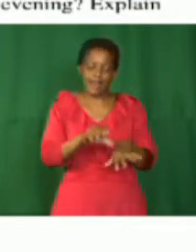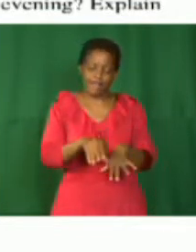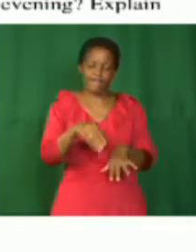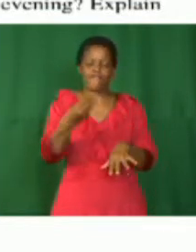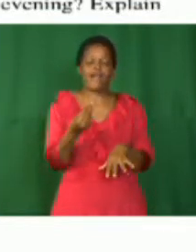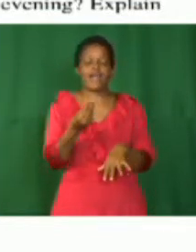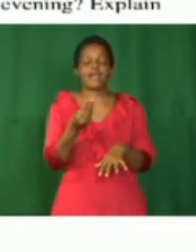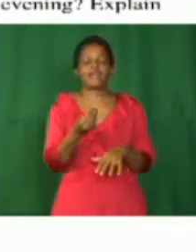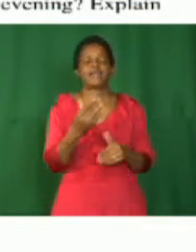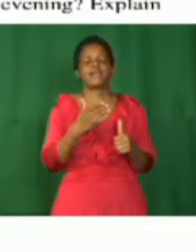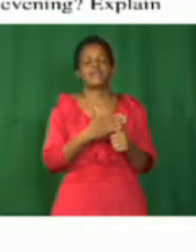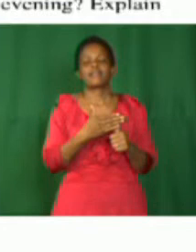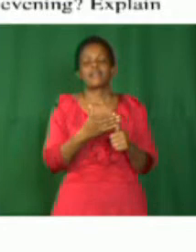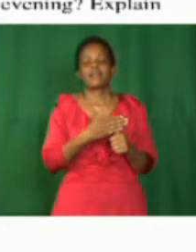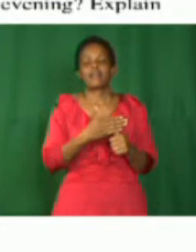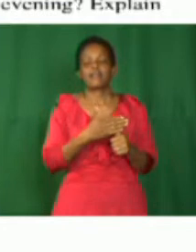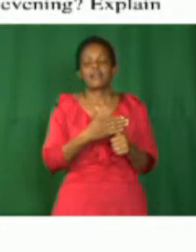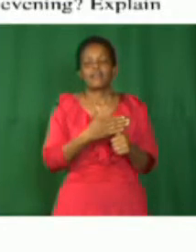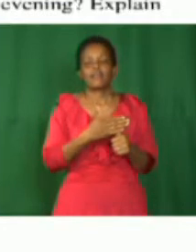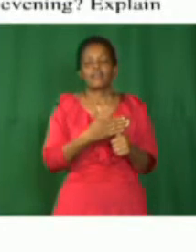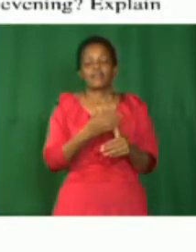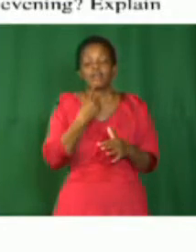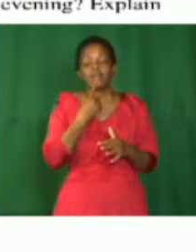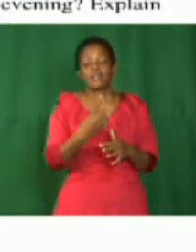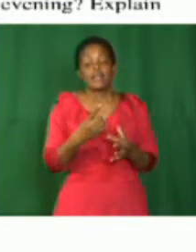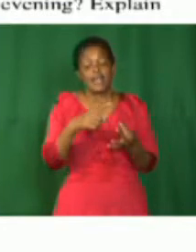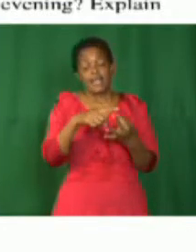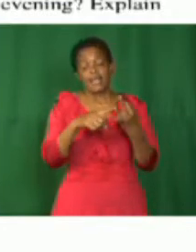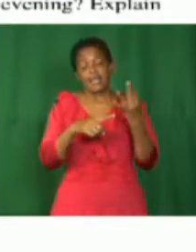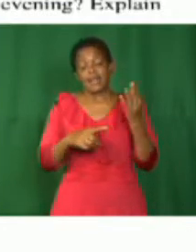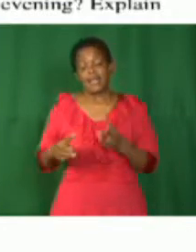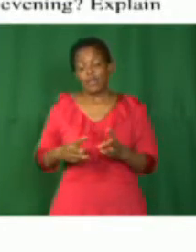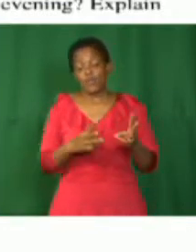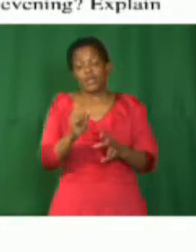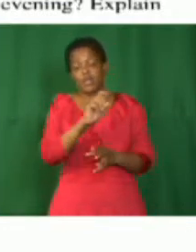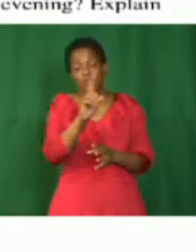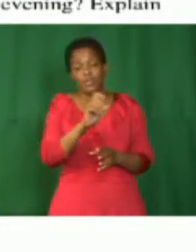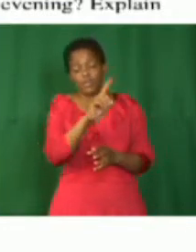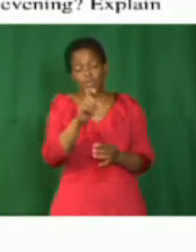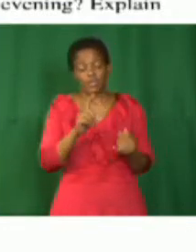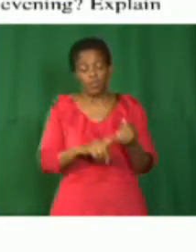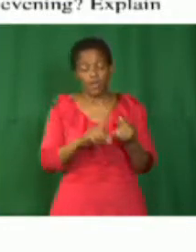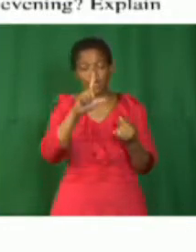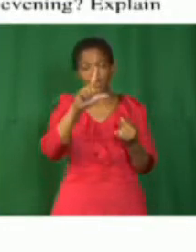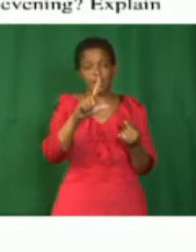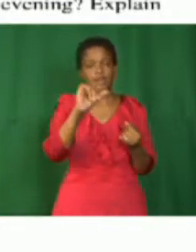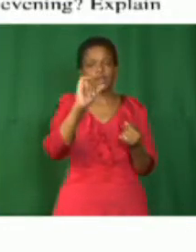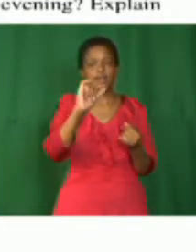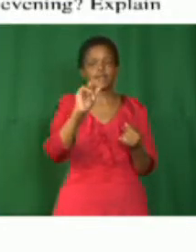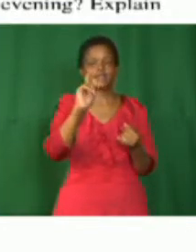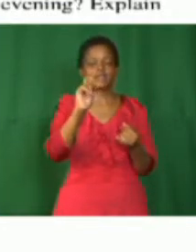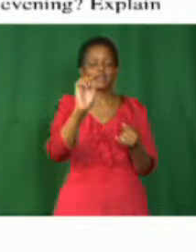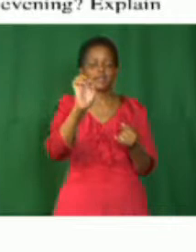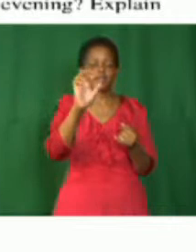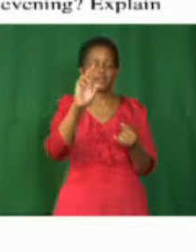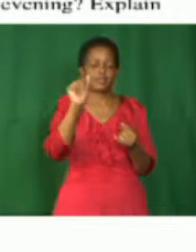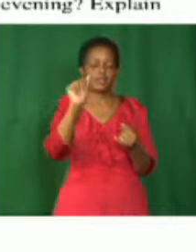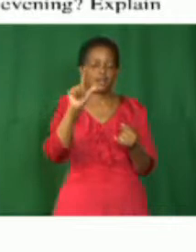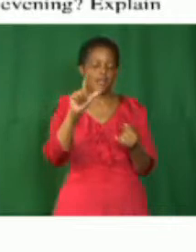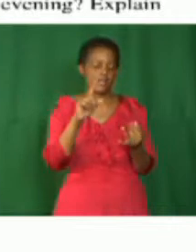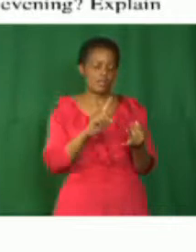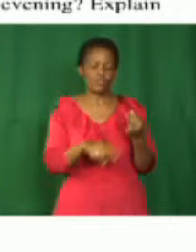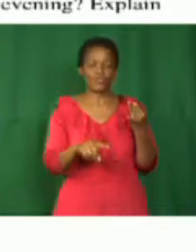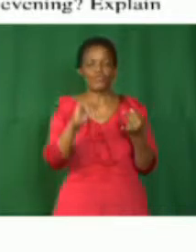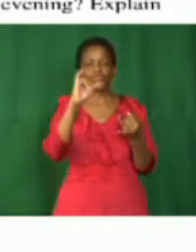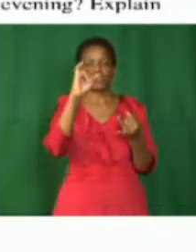in the answer. So remember, I said there are 3 types of questions. There is literal questions, there is inferential questions, and also